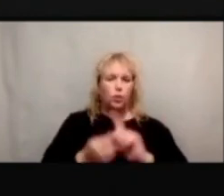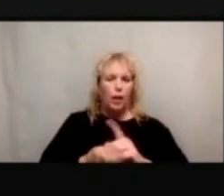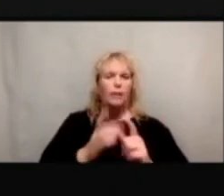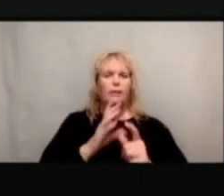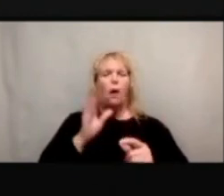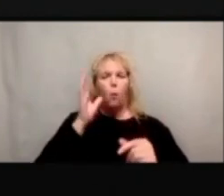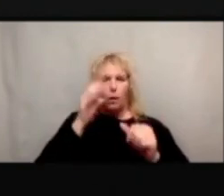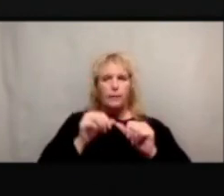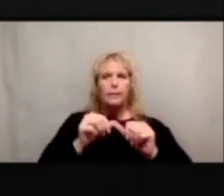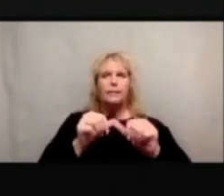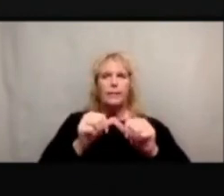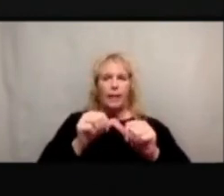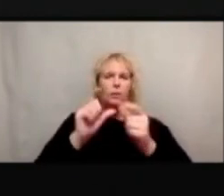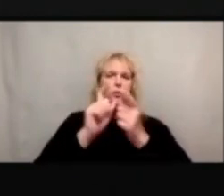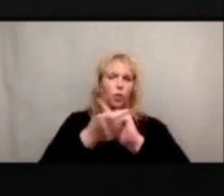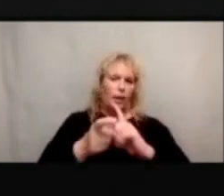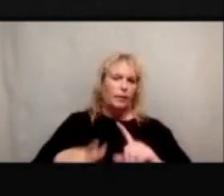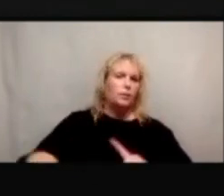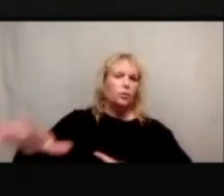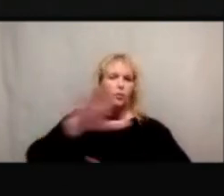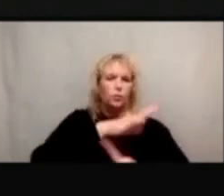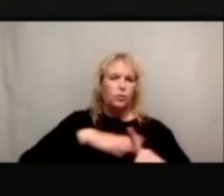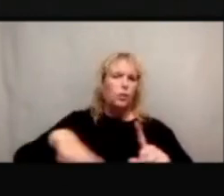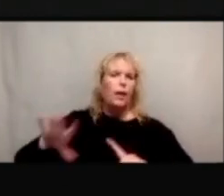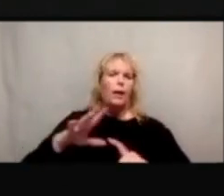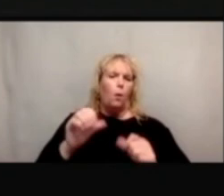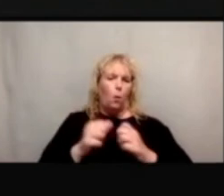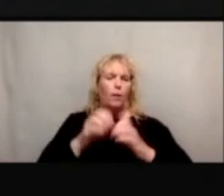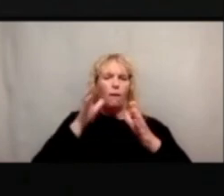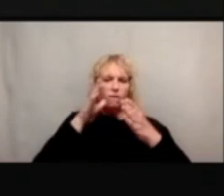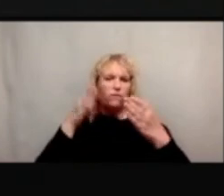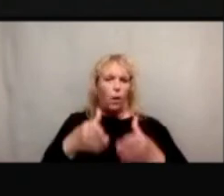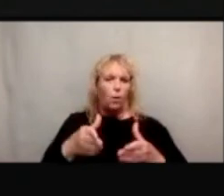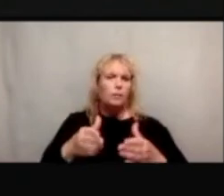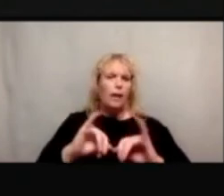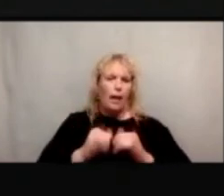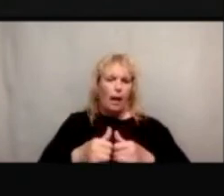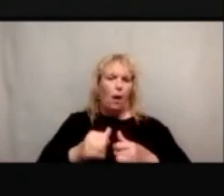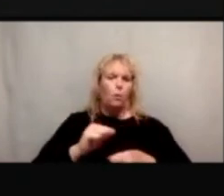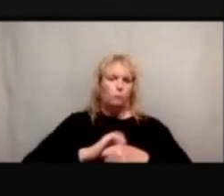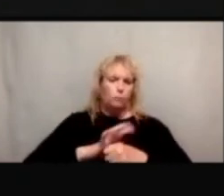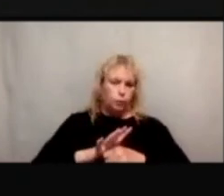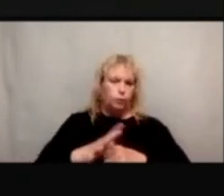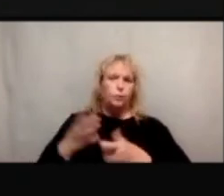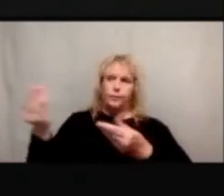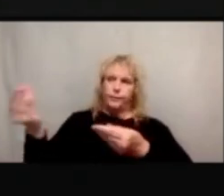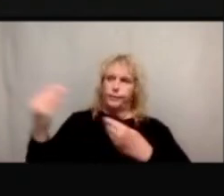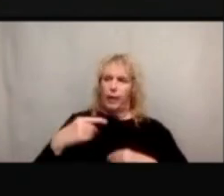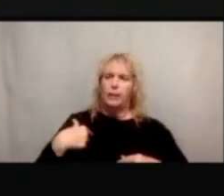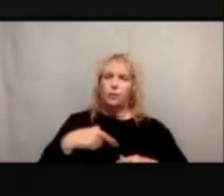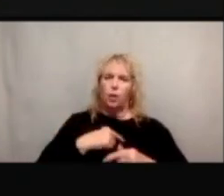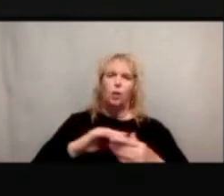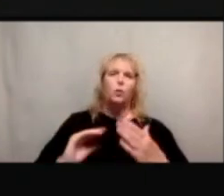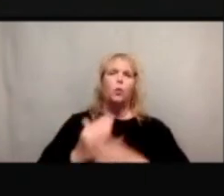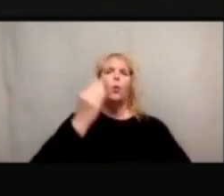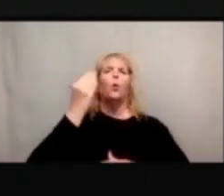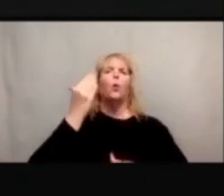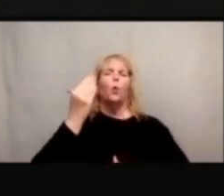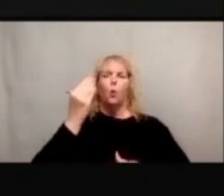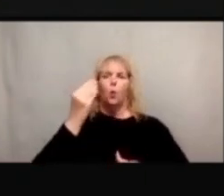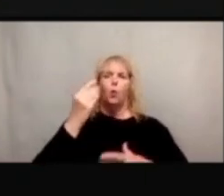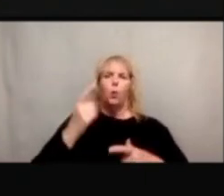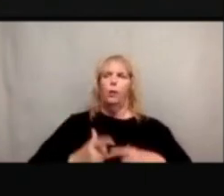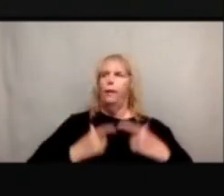change around us, with a focus on how the pandemic is specifically bringing us a new set of circumstances. We